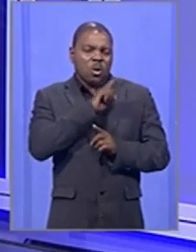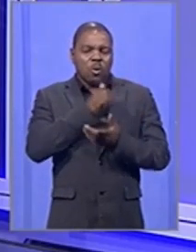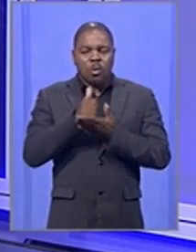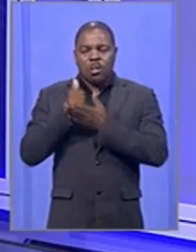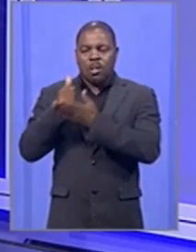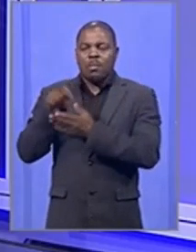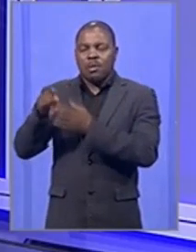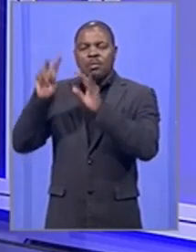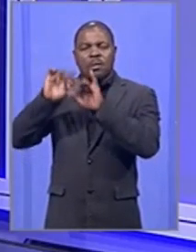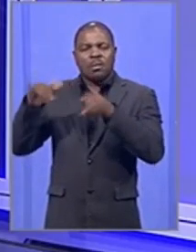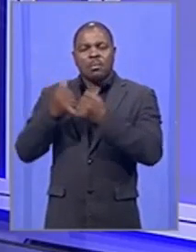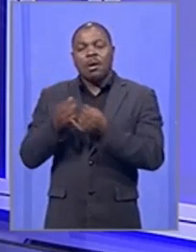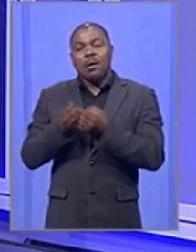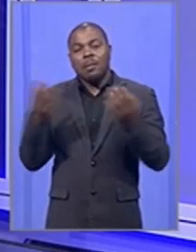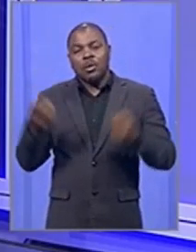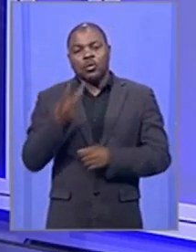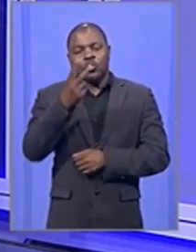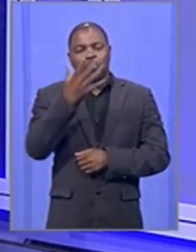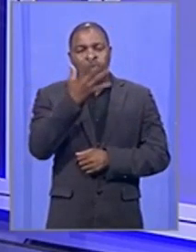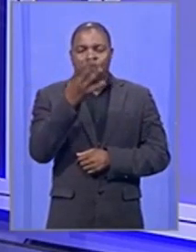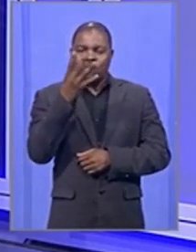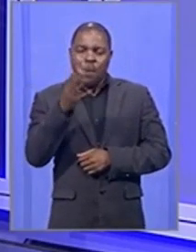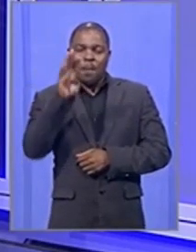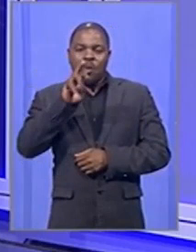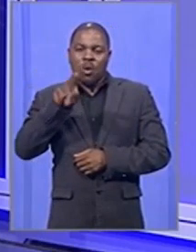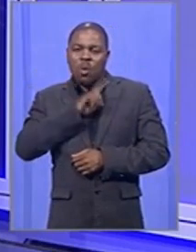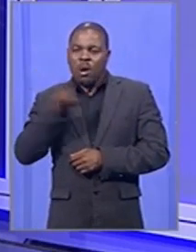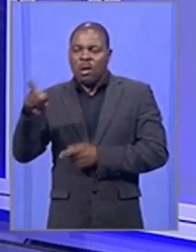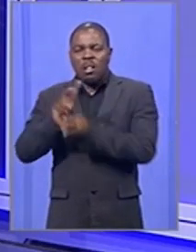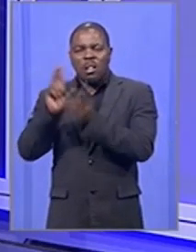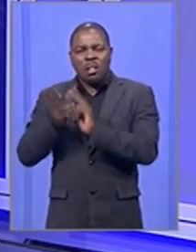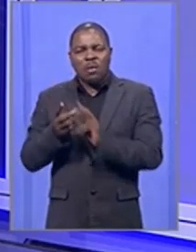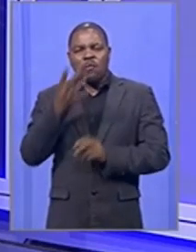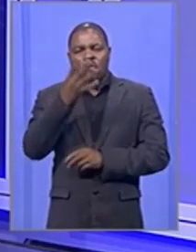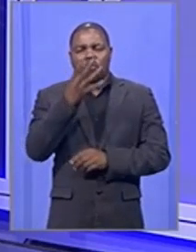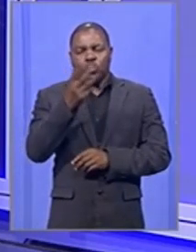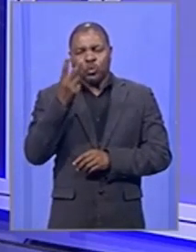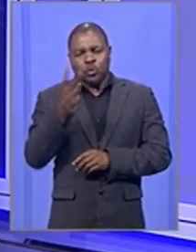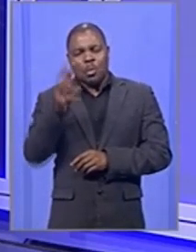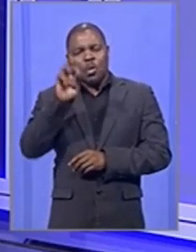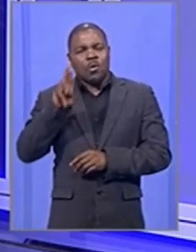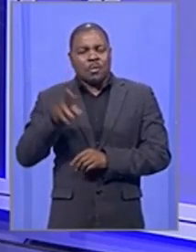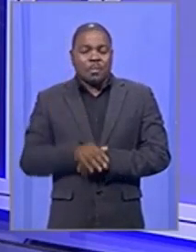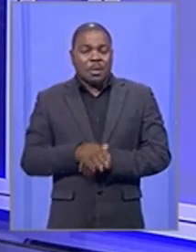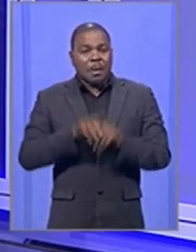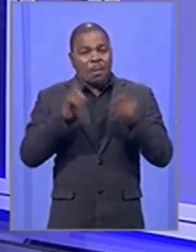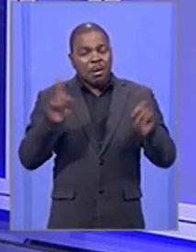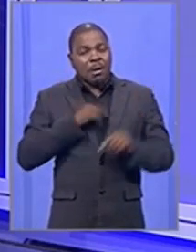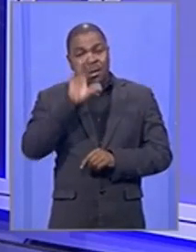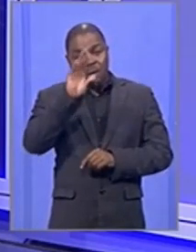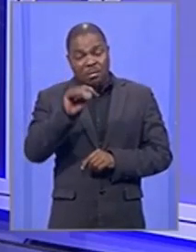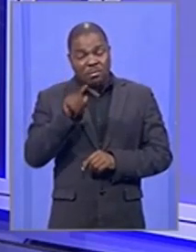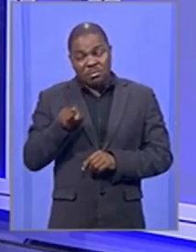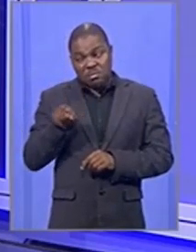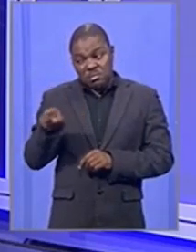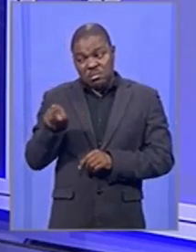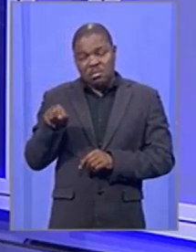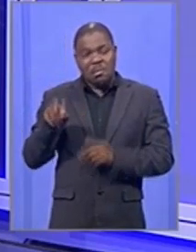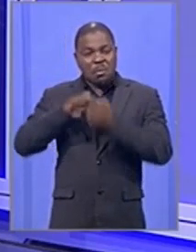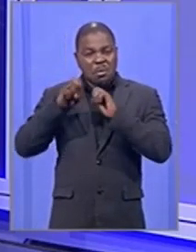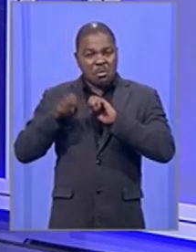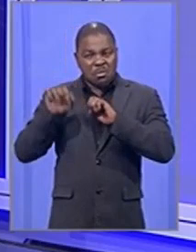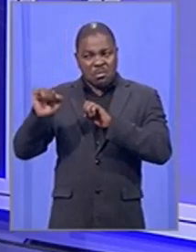254 billion sekolotong sa yona sa 442 billion. Potso ke gore ebe re ka bona haufinyana mathata a Eskom